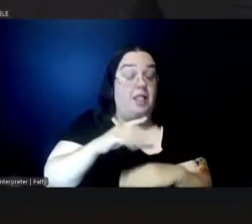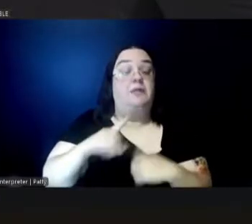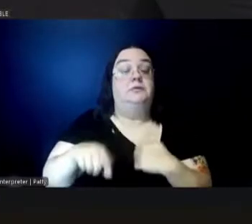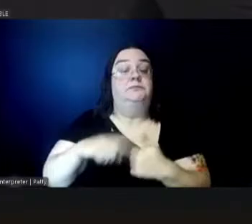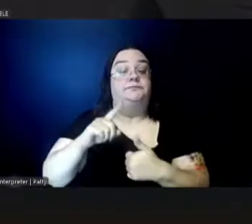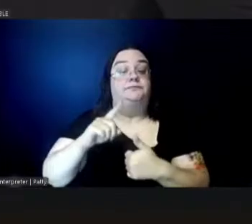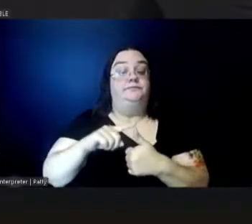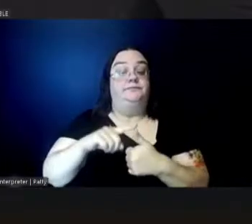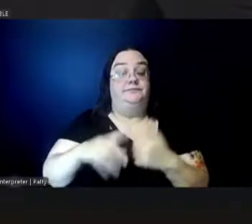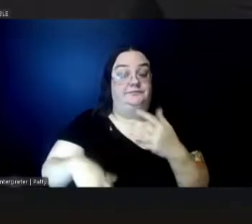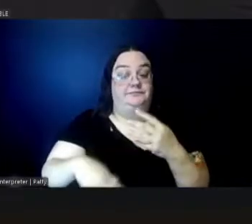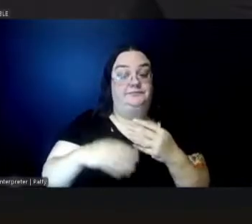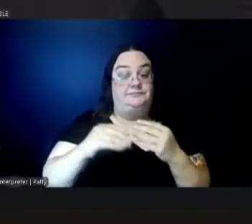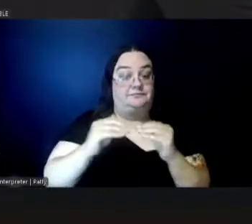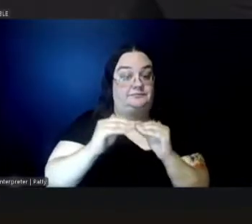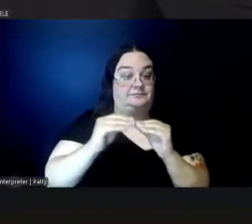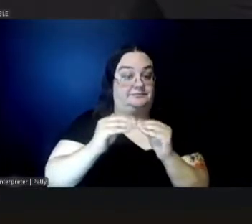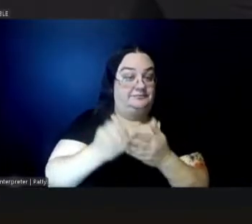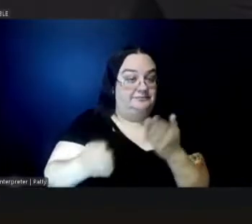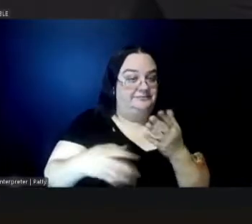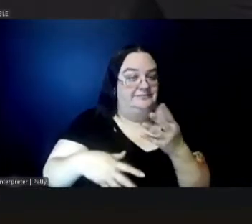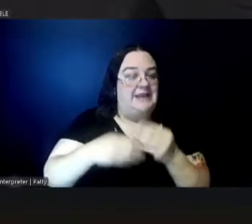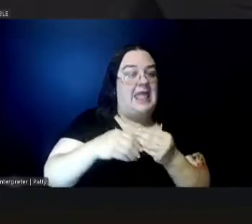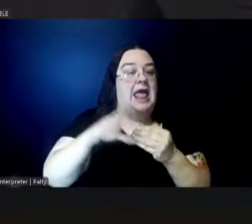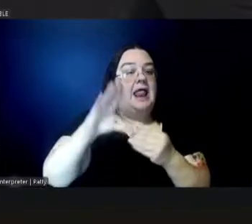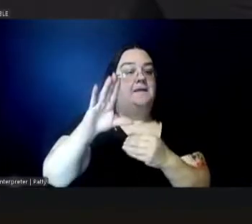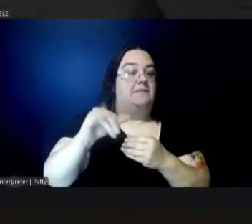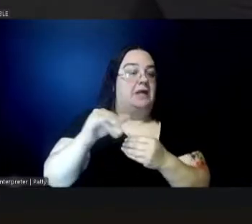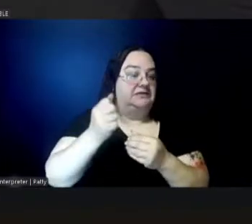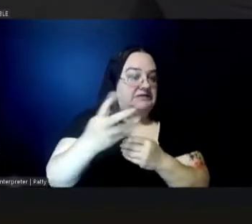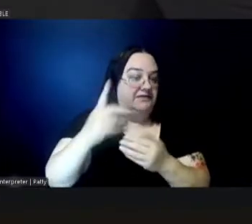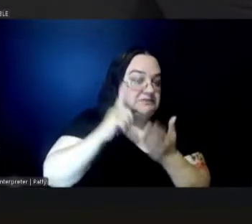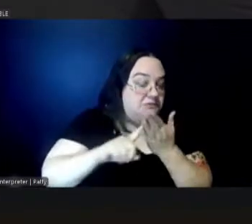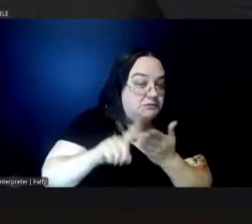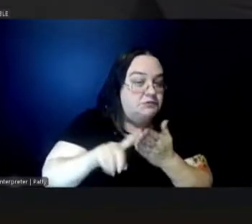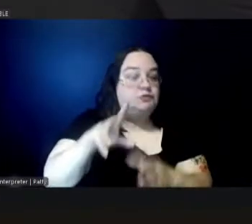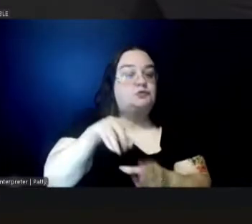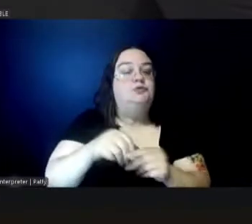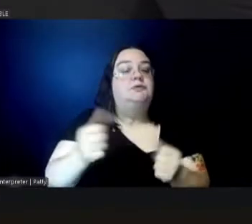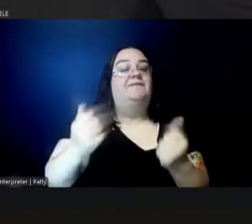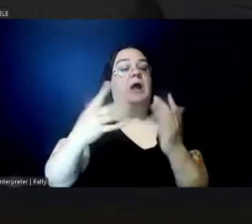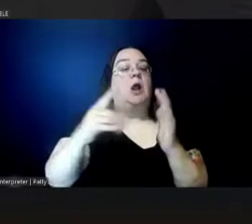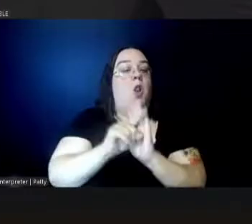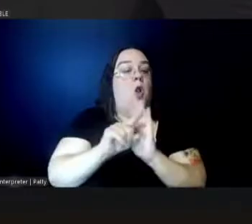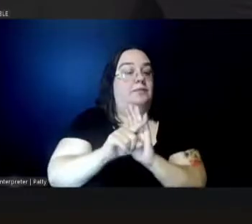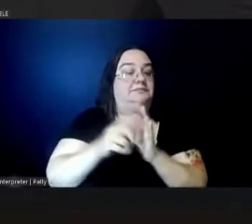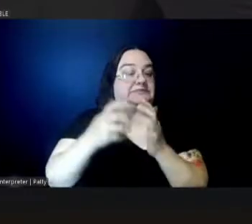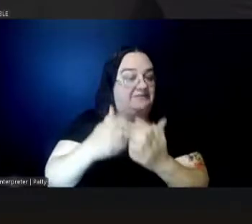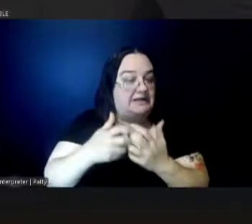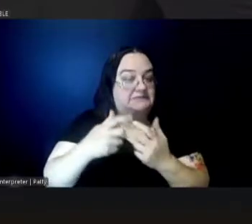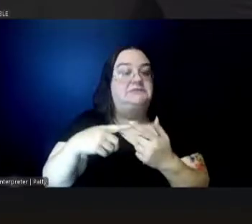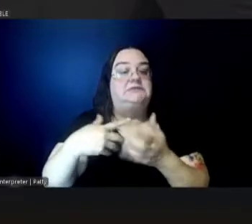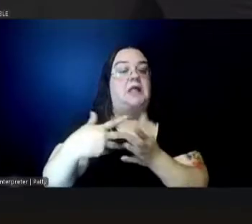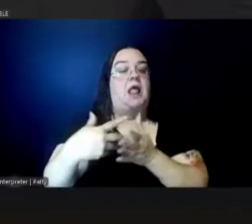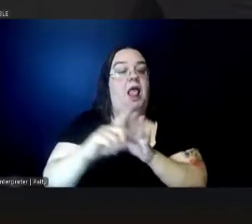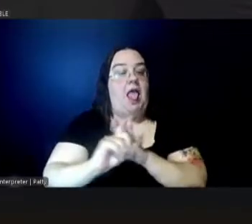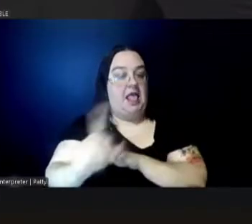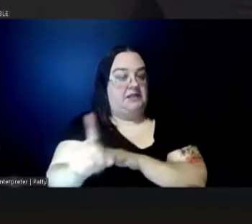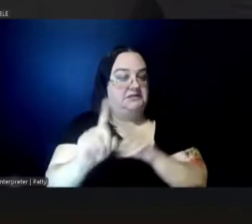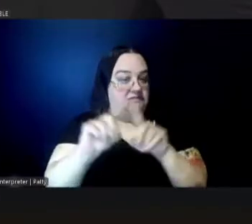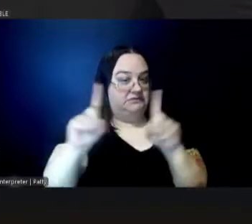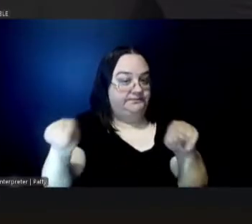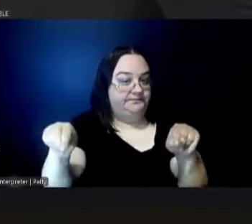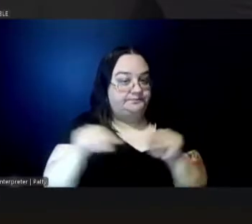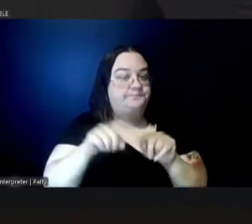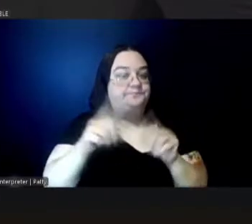additional equipment added by several inspections to include some fire alarm devices, exit signs that need to be